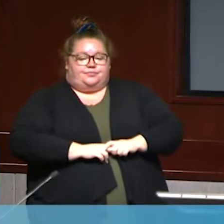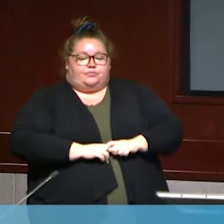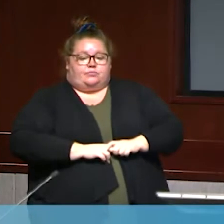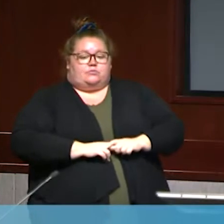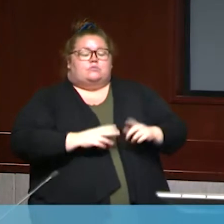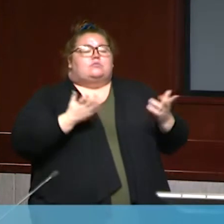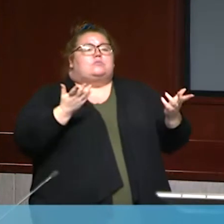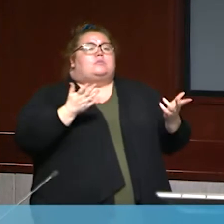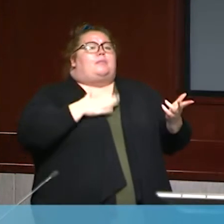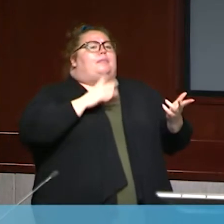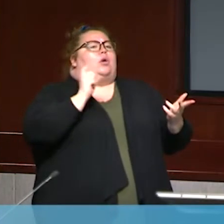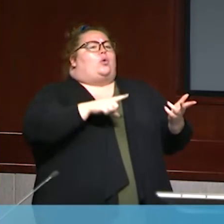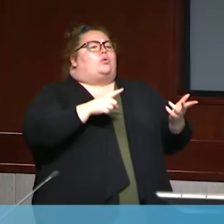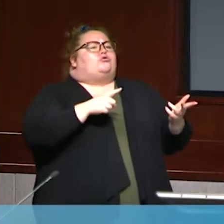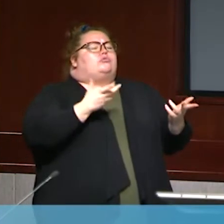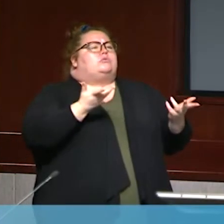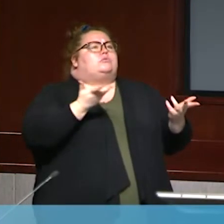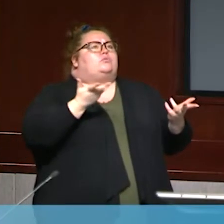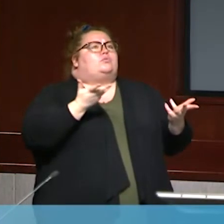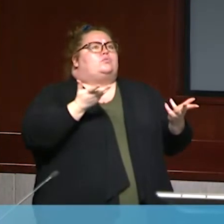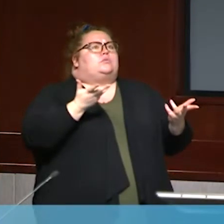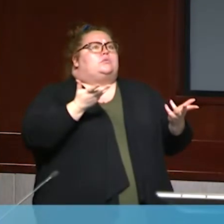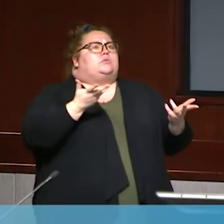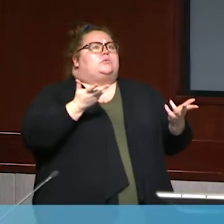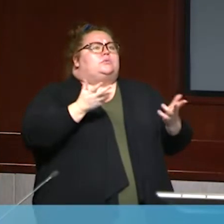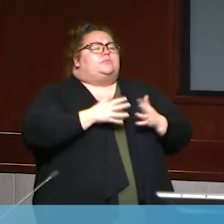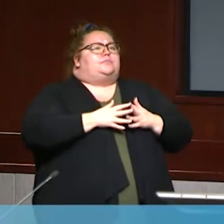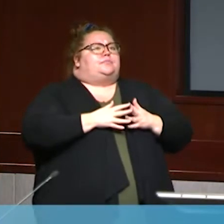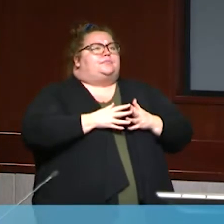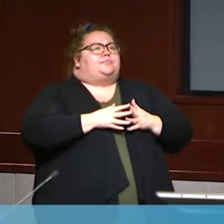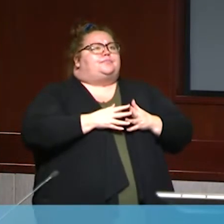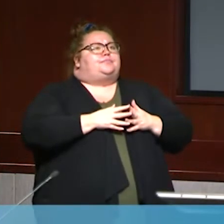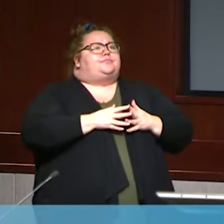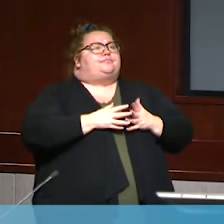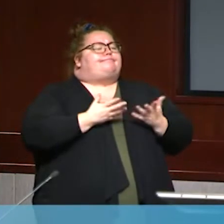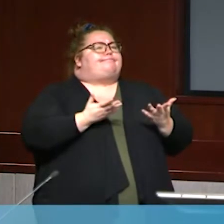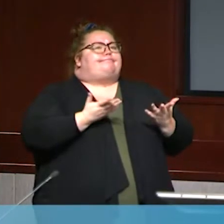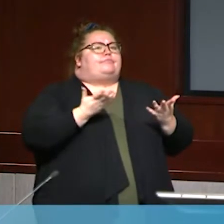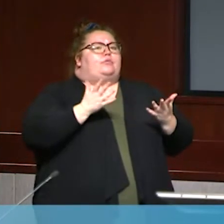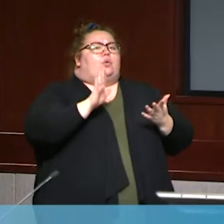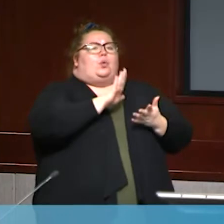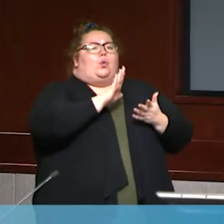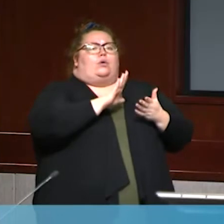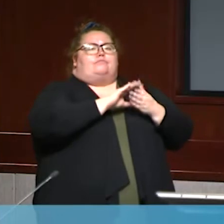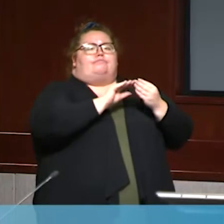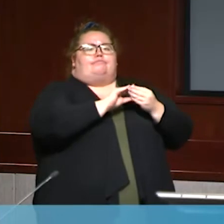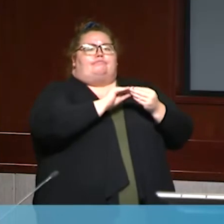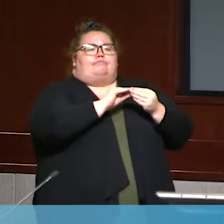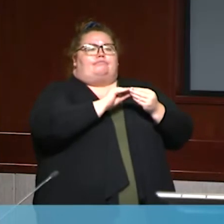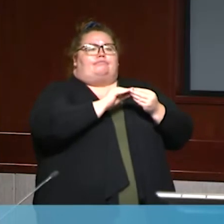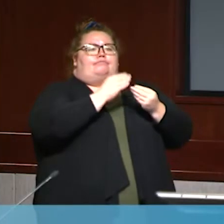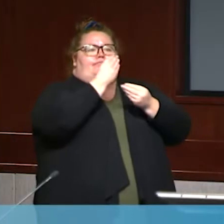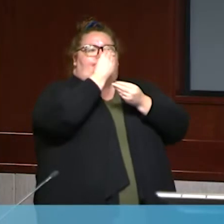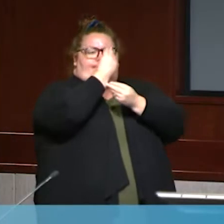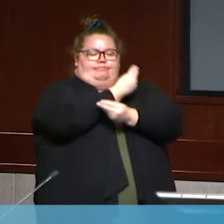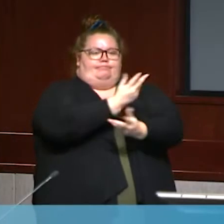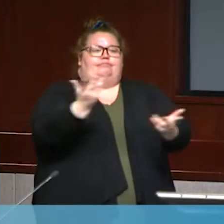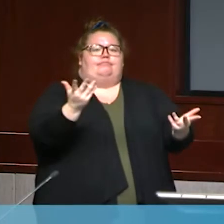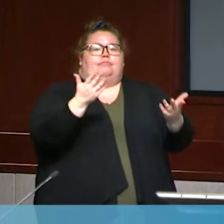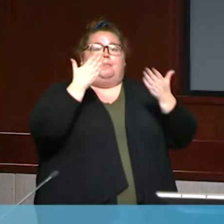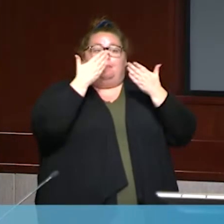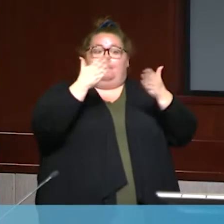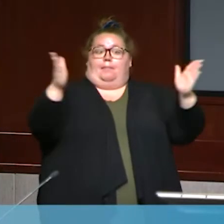what is the message to the public about,